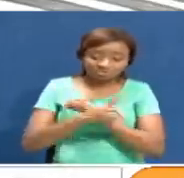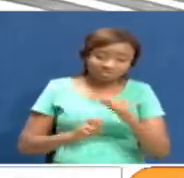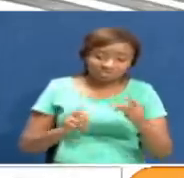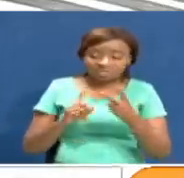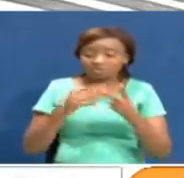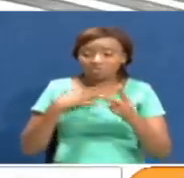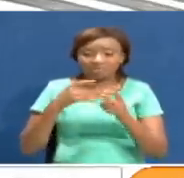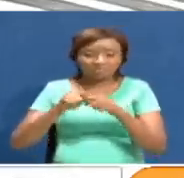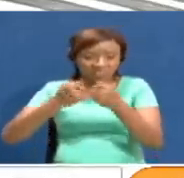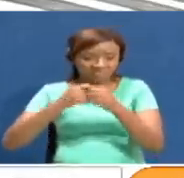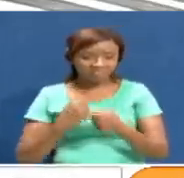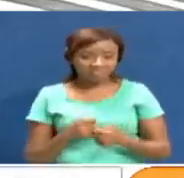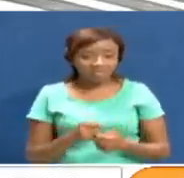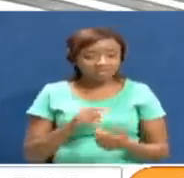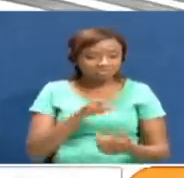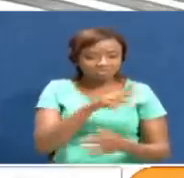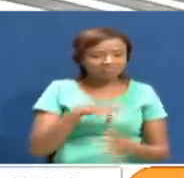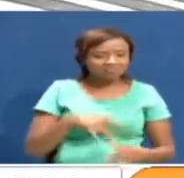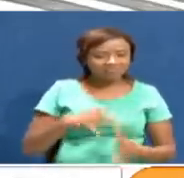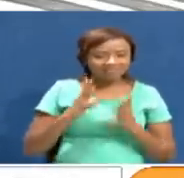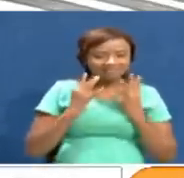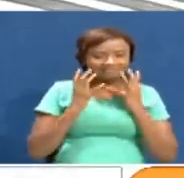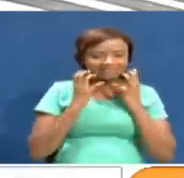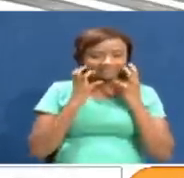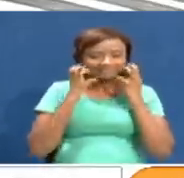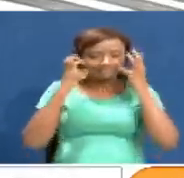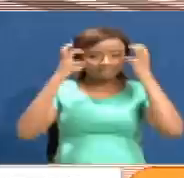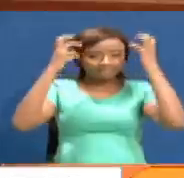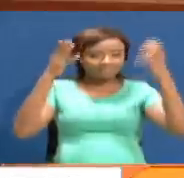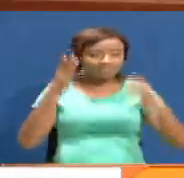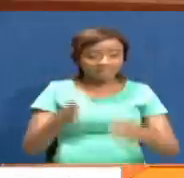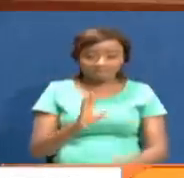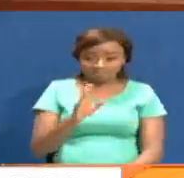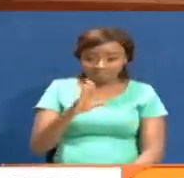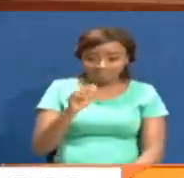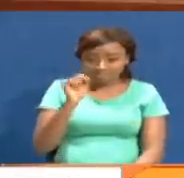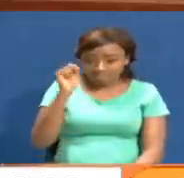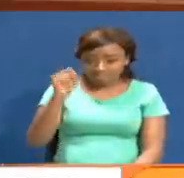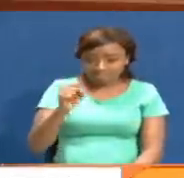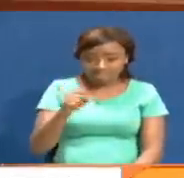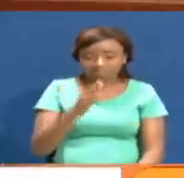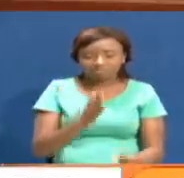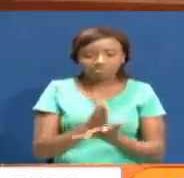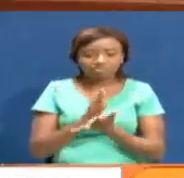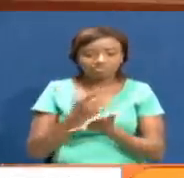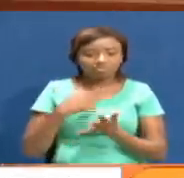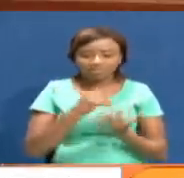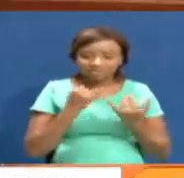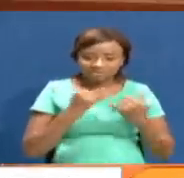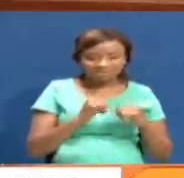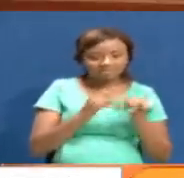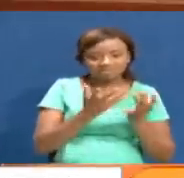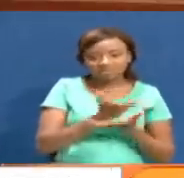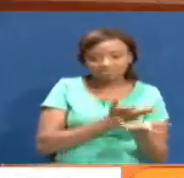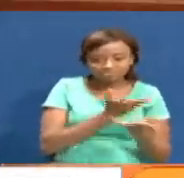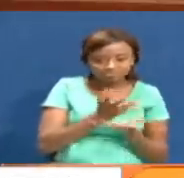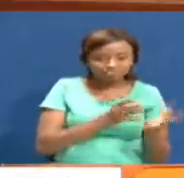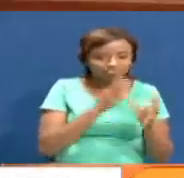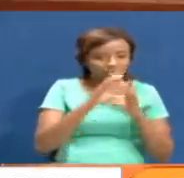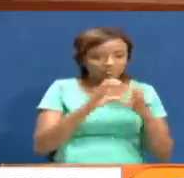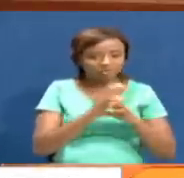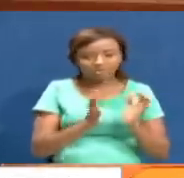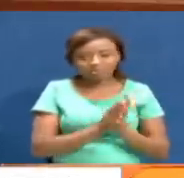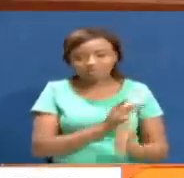steal or whatever it is. There must be so much noise in that building. It's true. We try to talk to them